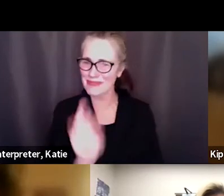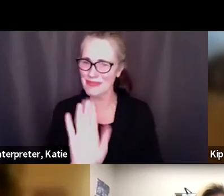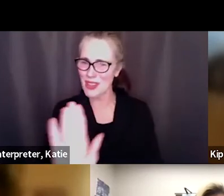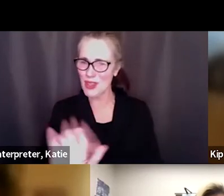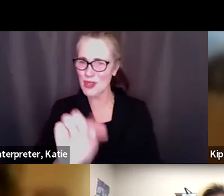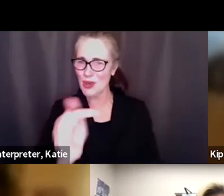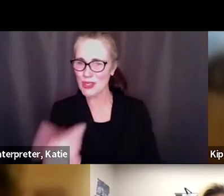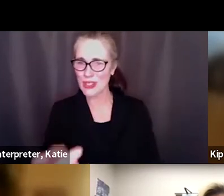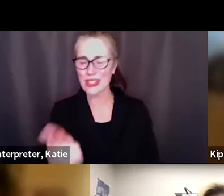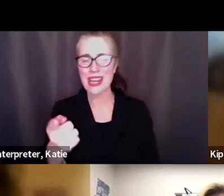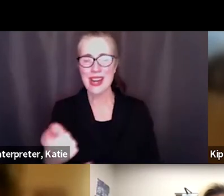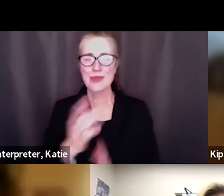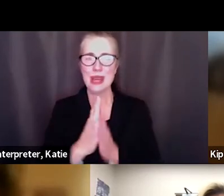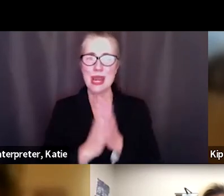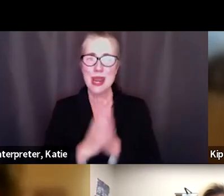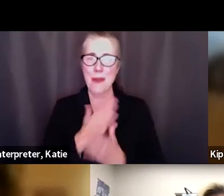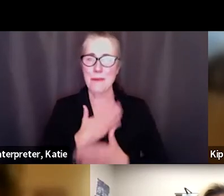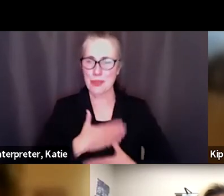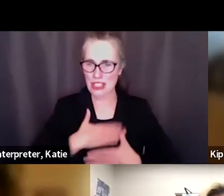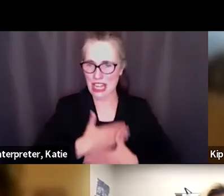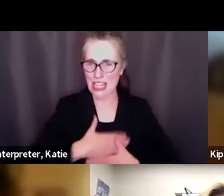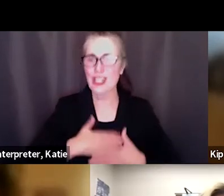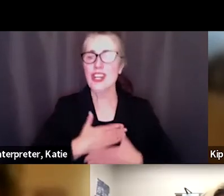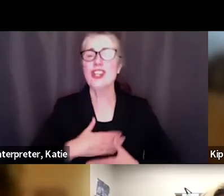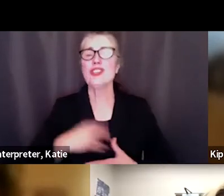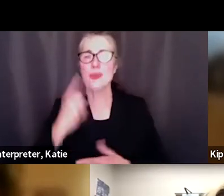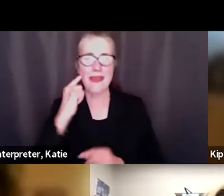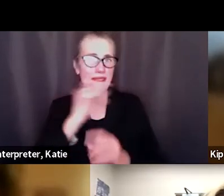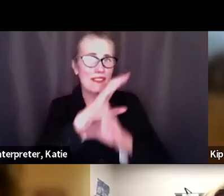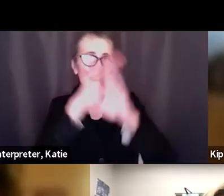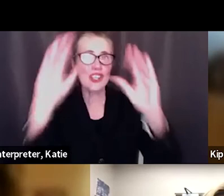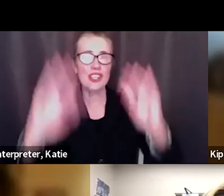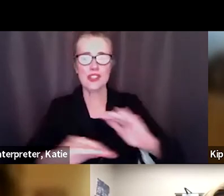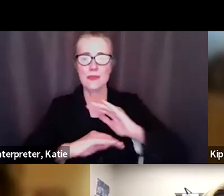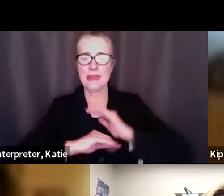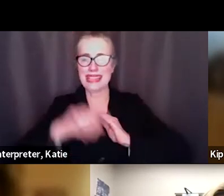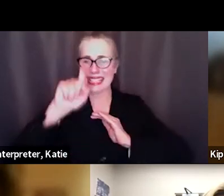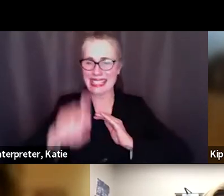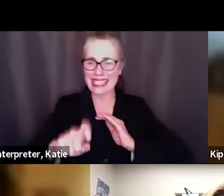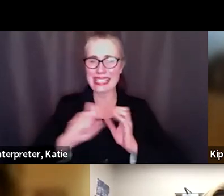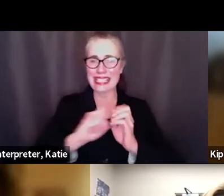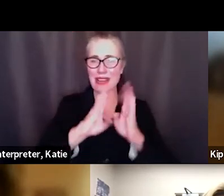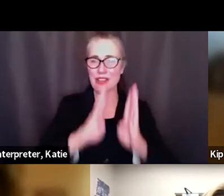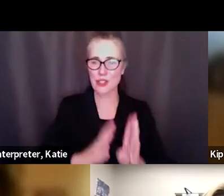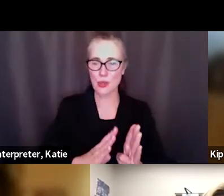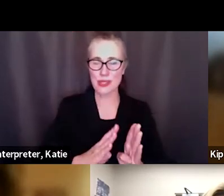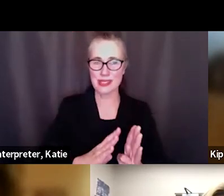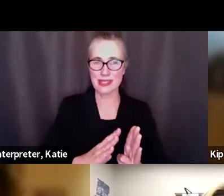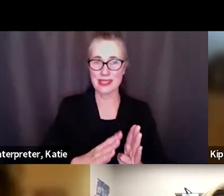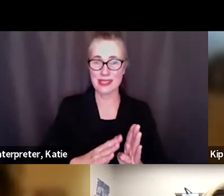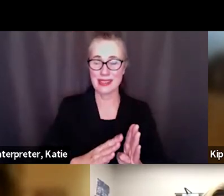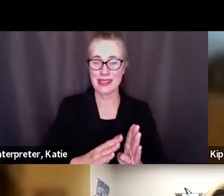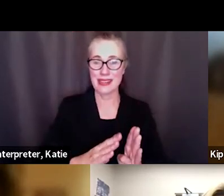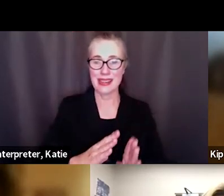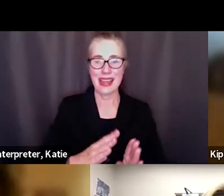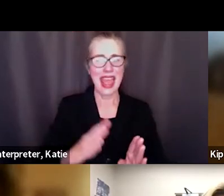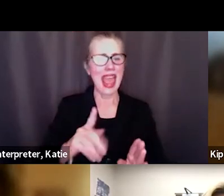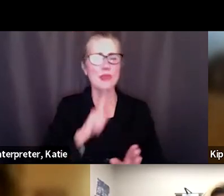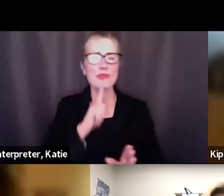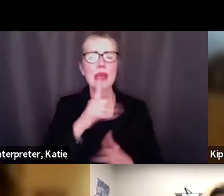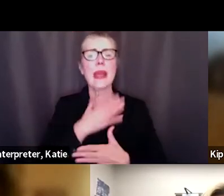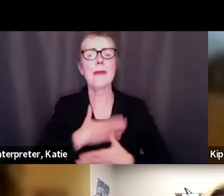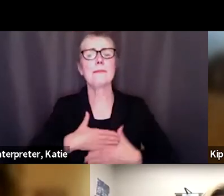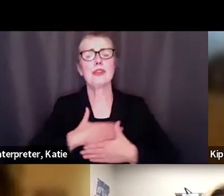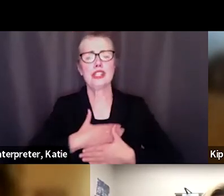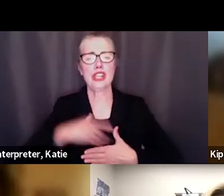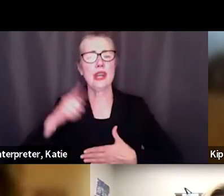have to meet our current needs of our students as well as the future needs of our students and and i really appreciate the wellness because that's a